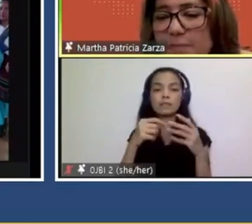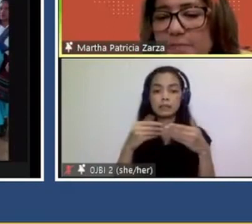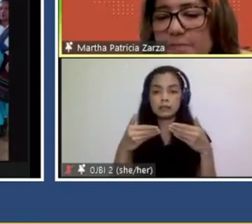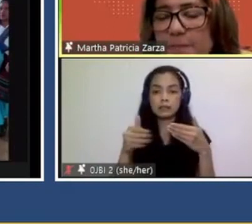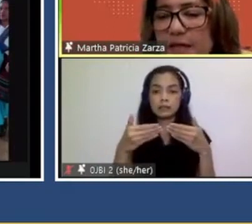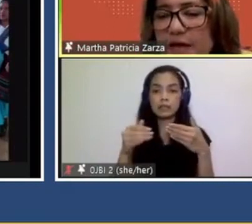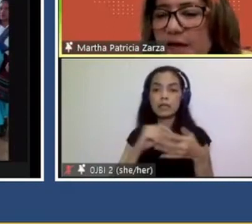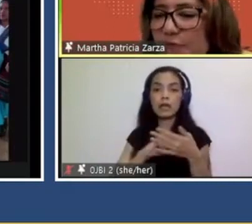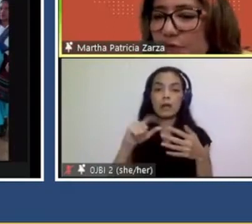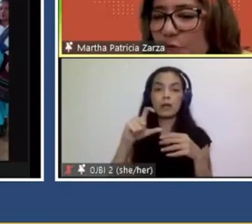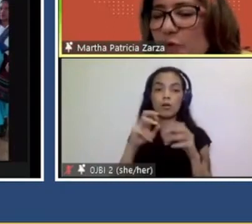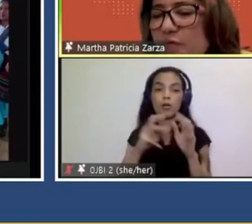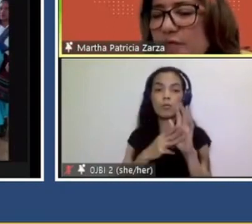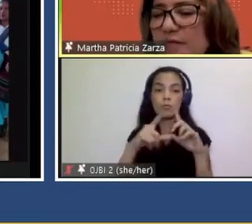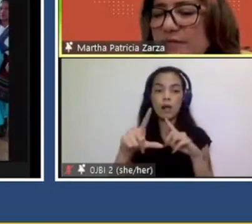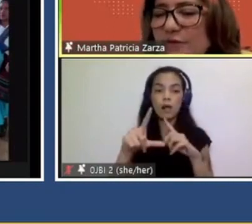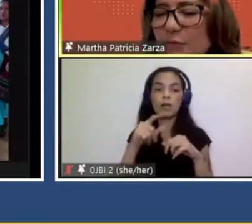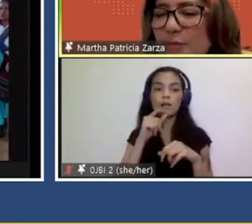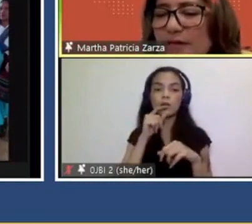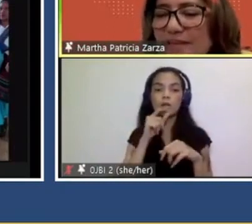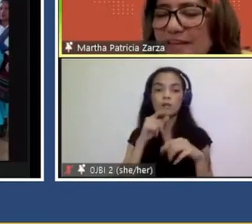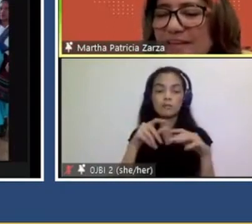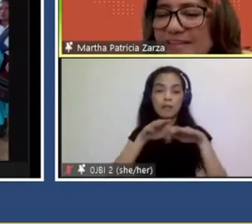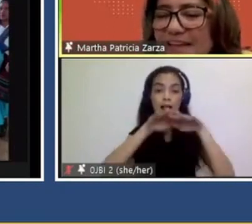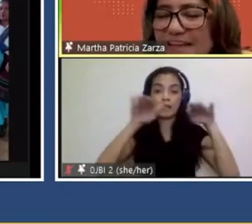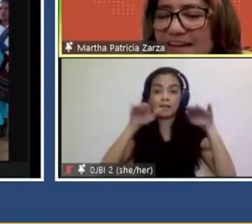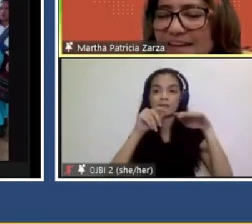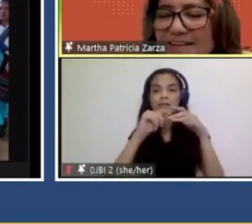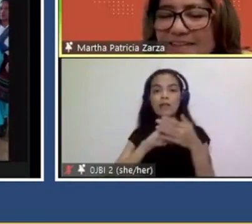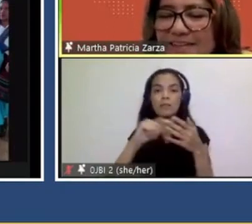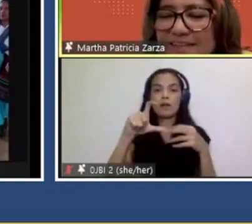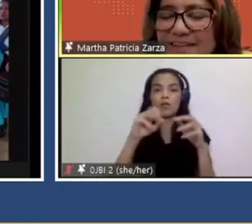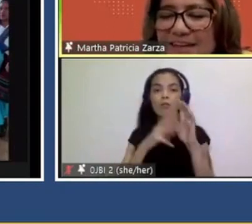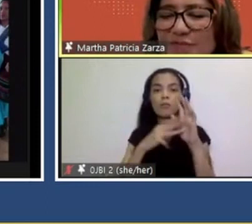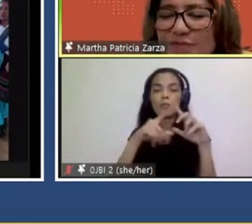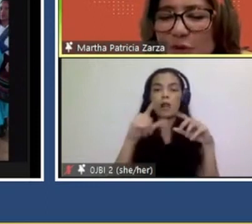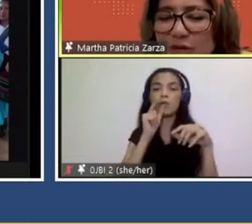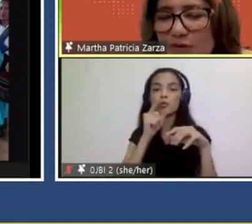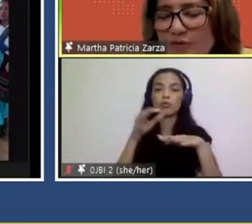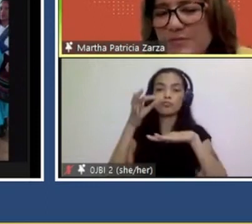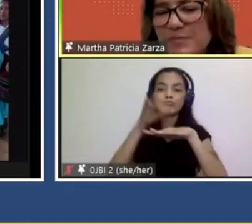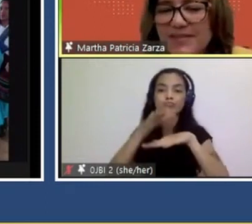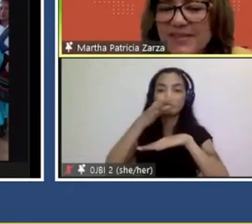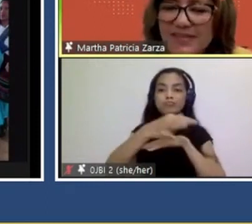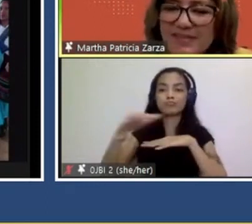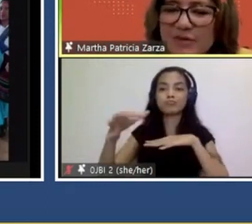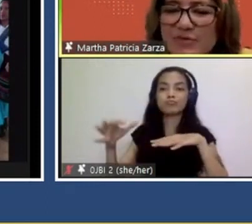And for the community, for women, it's like a kind of symbolic